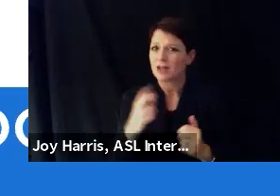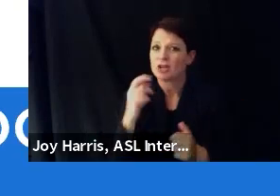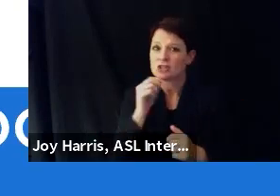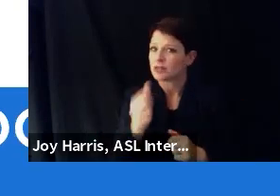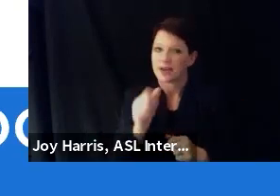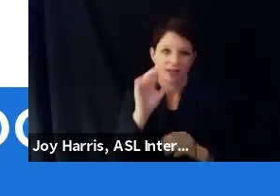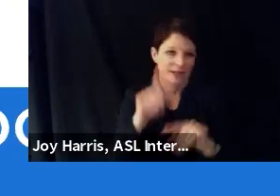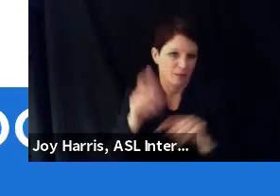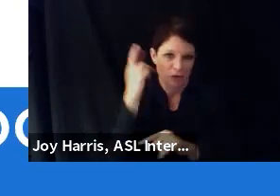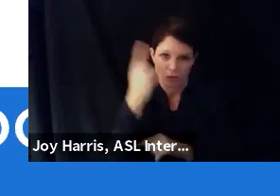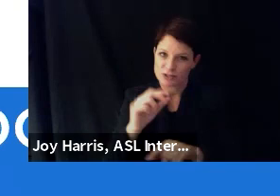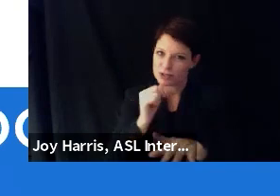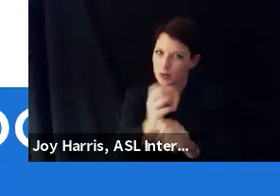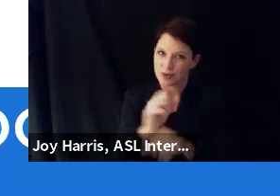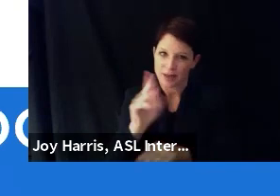don't get the booster.